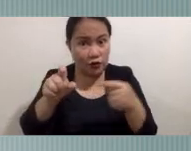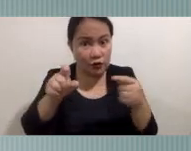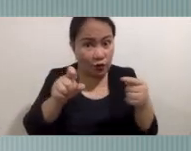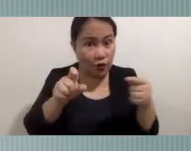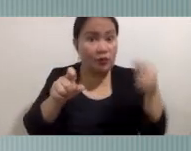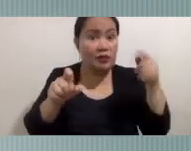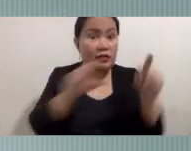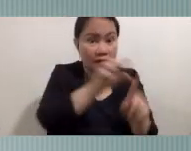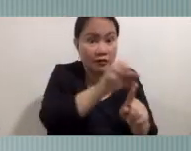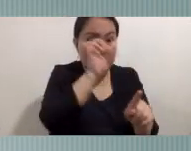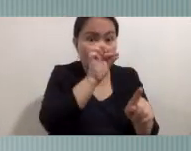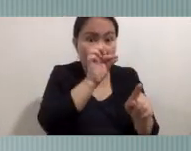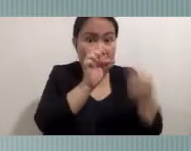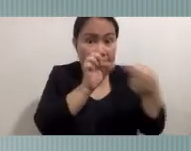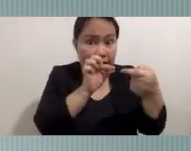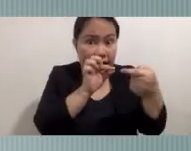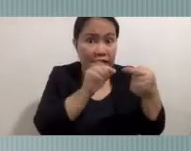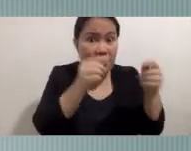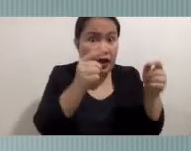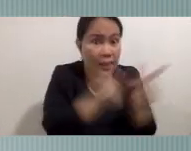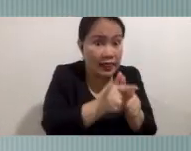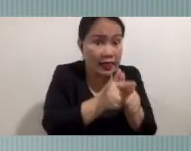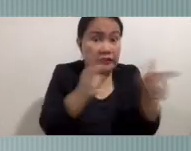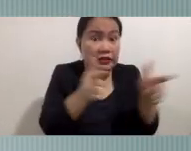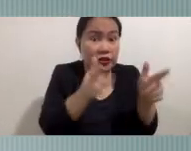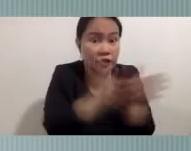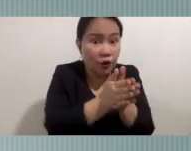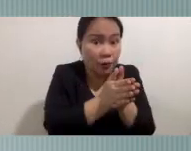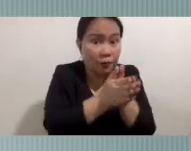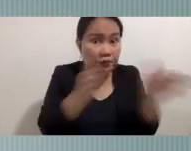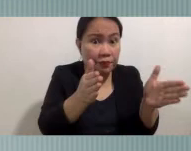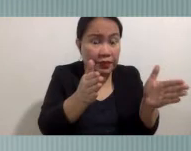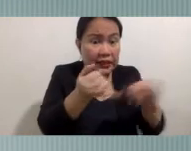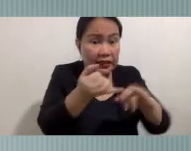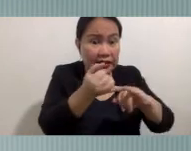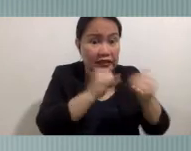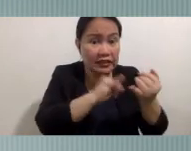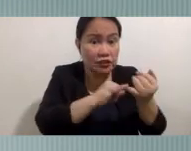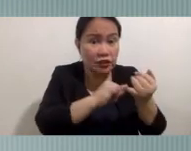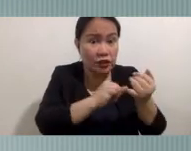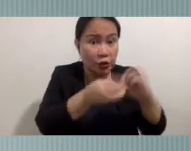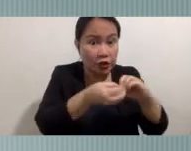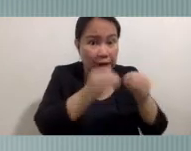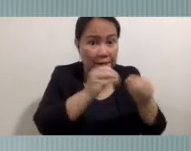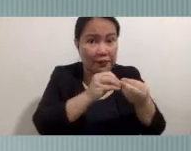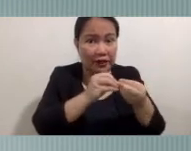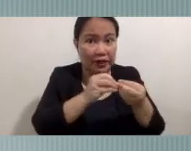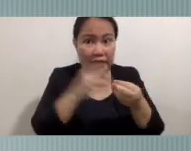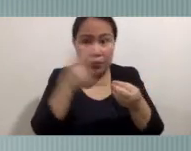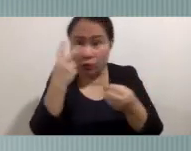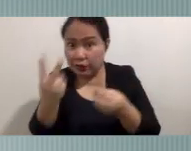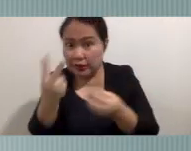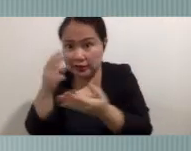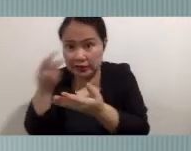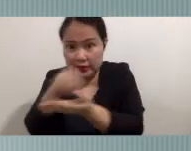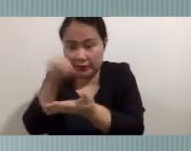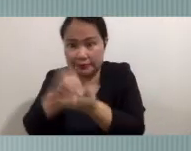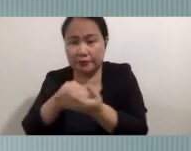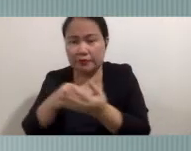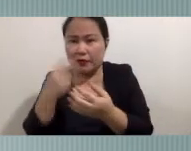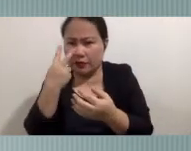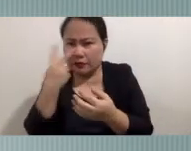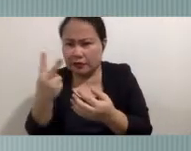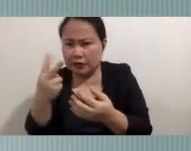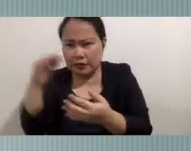must be negative. Yung mas mababa na integer, yun ang positive natin. So, lagi lang tayo dito titingin. Okay,